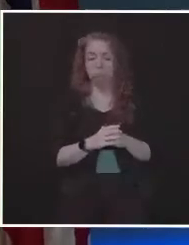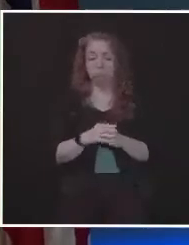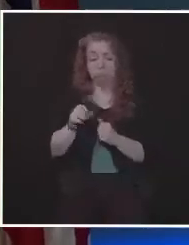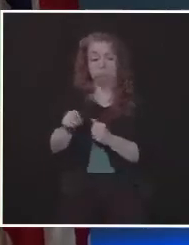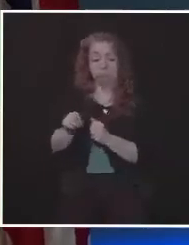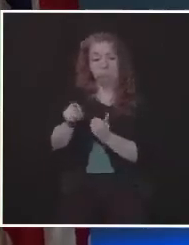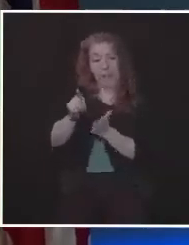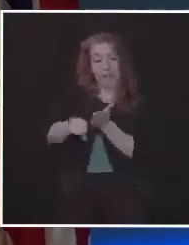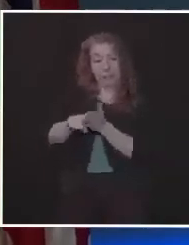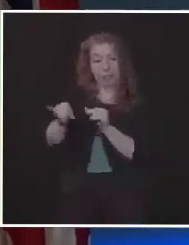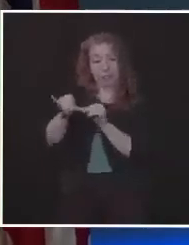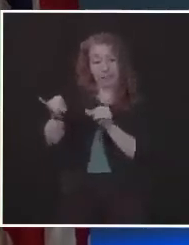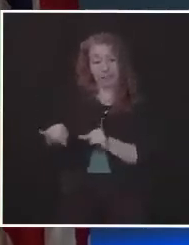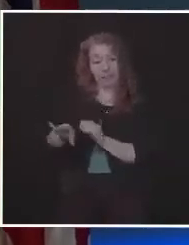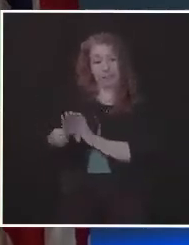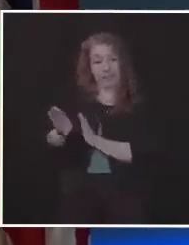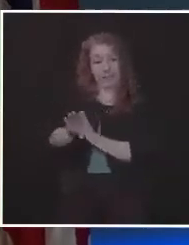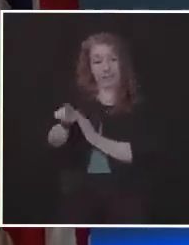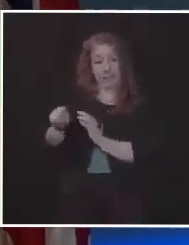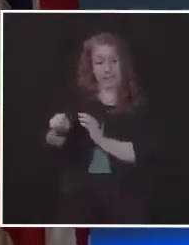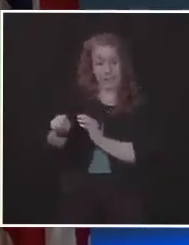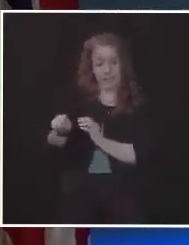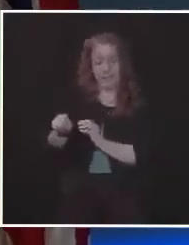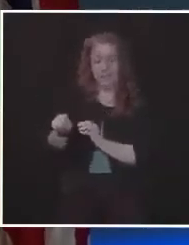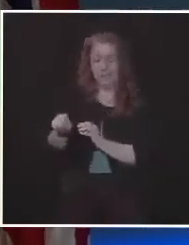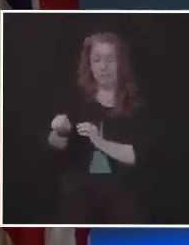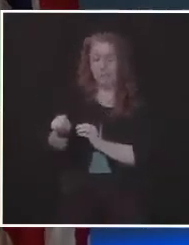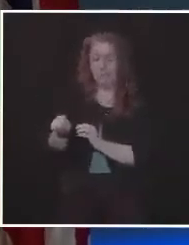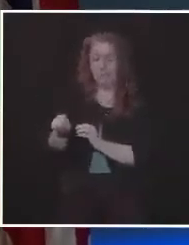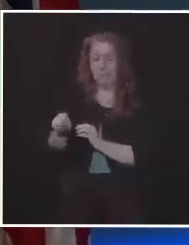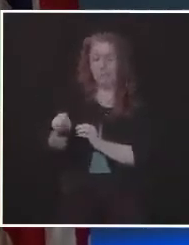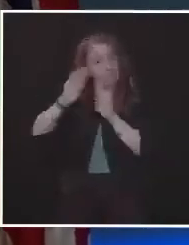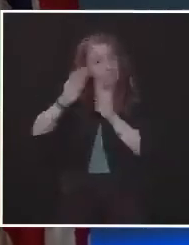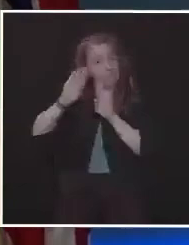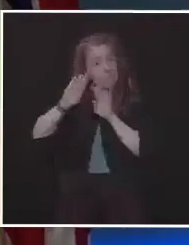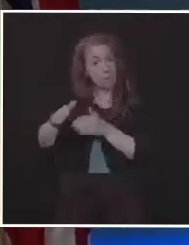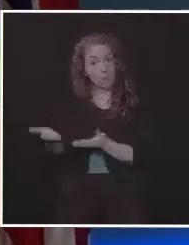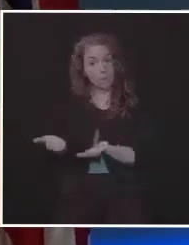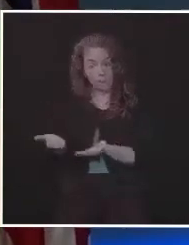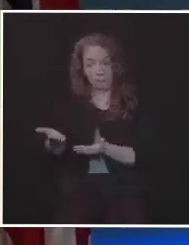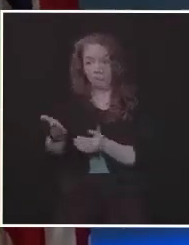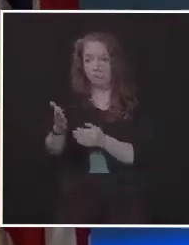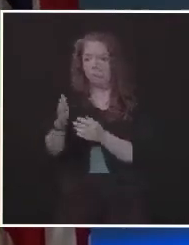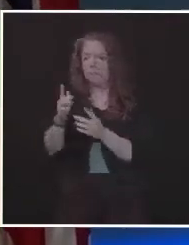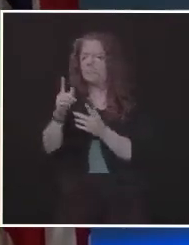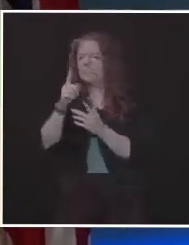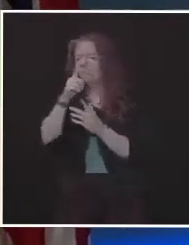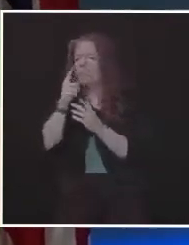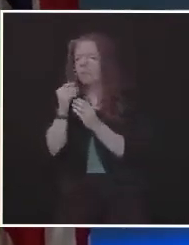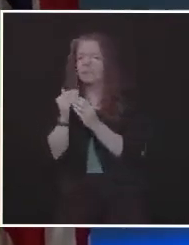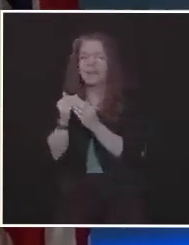Exploration Systems Development will focus on what comes next.